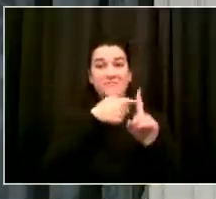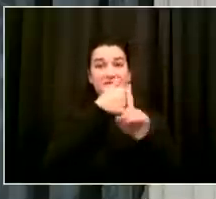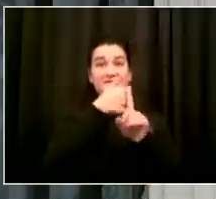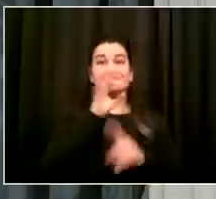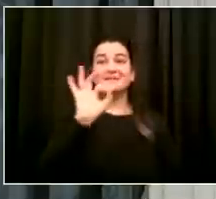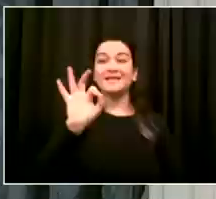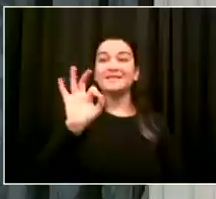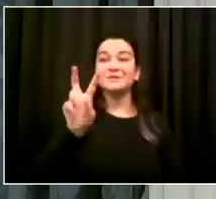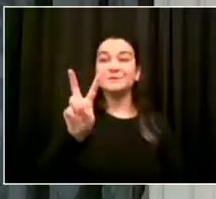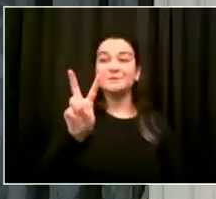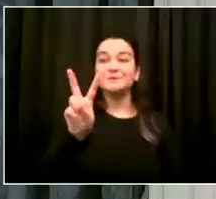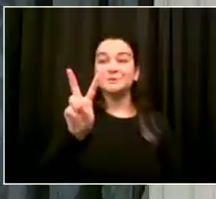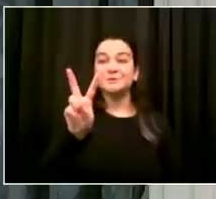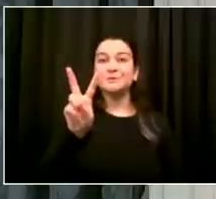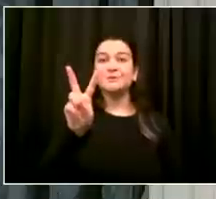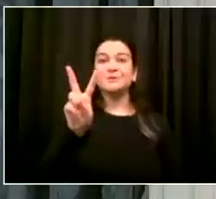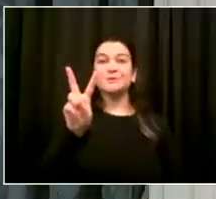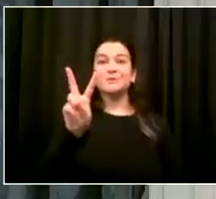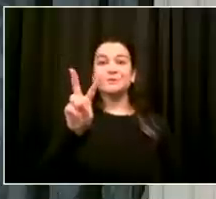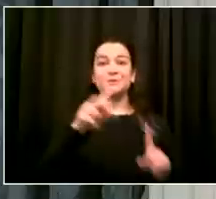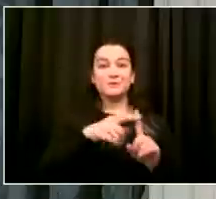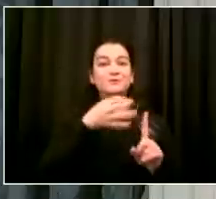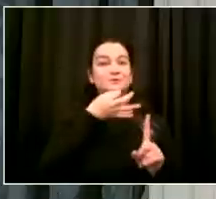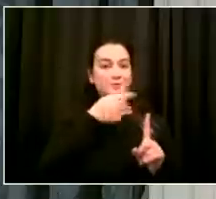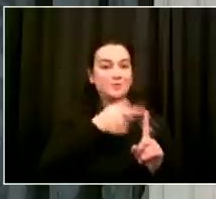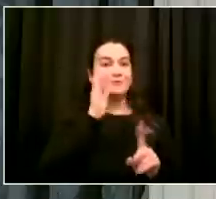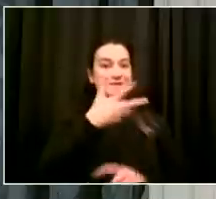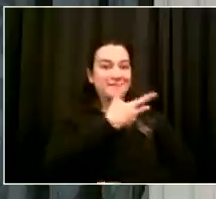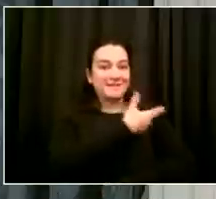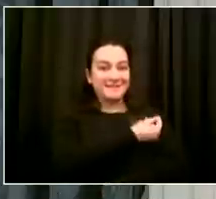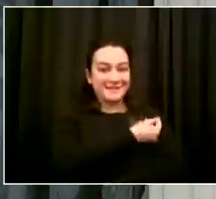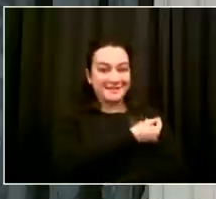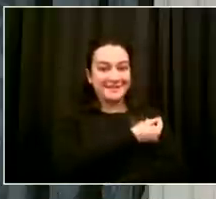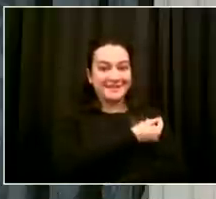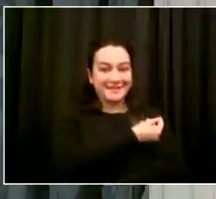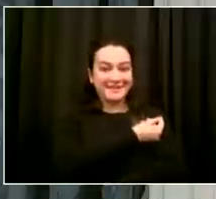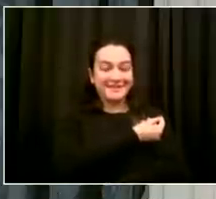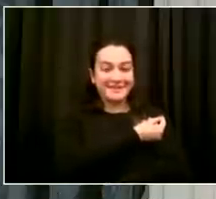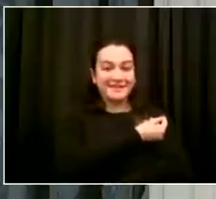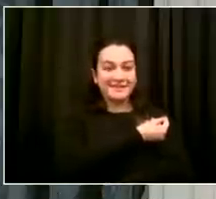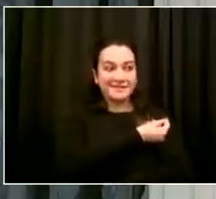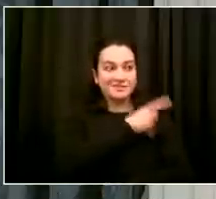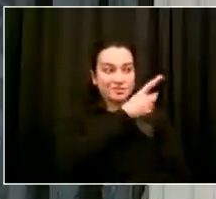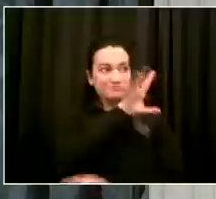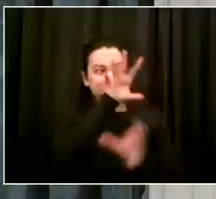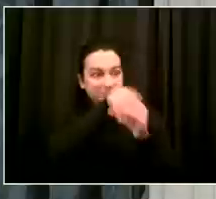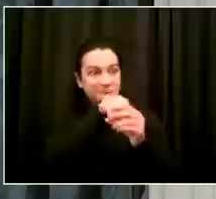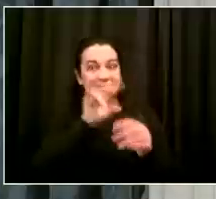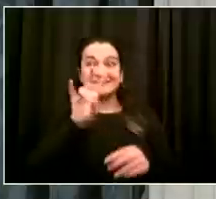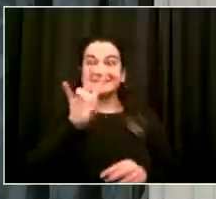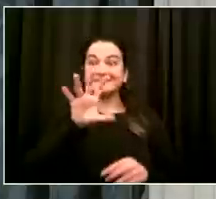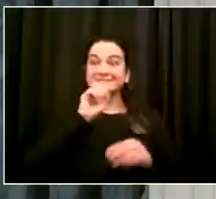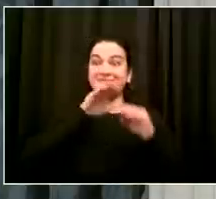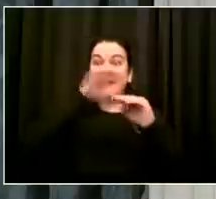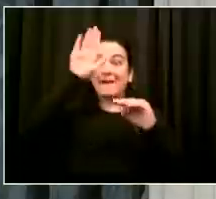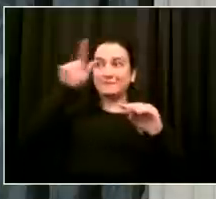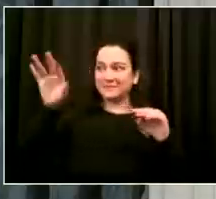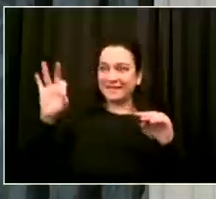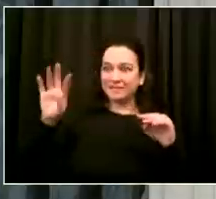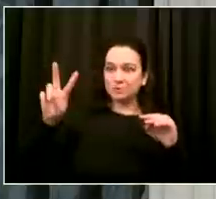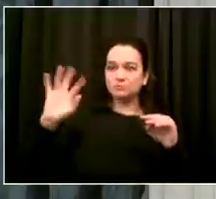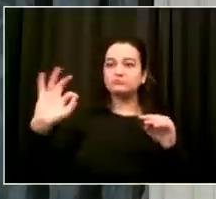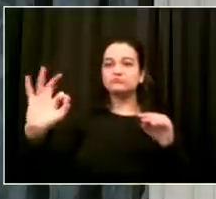as a 70-year-old, I want all the 75-plus to get their vaccinations so that we can continue. For our